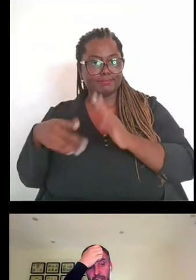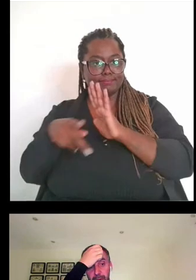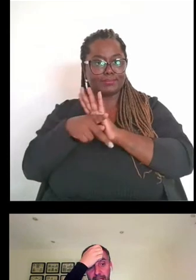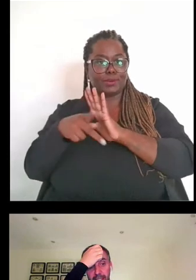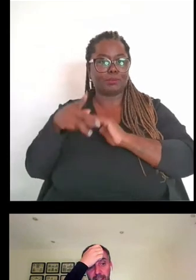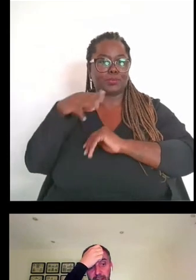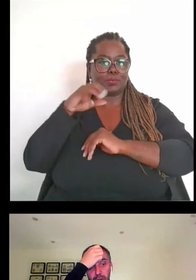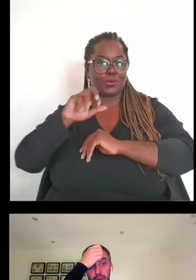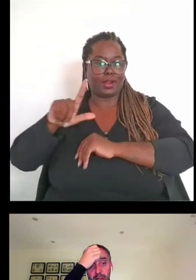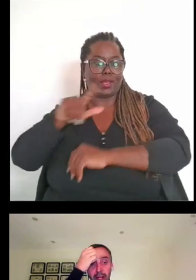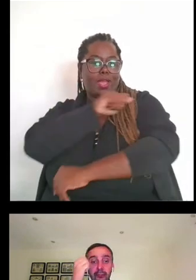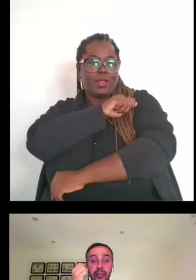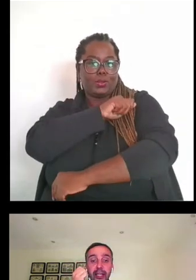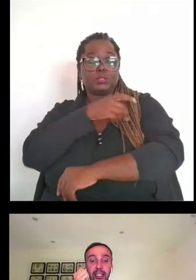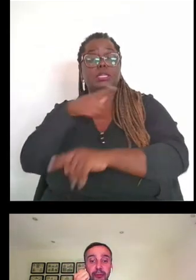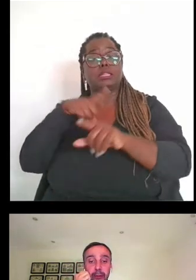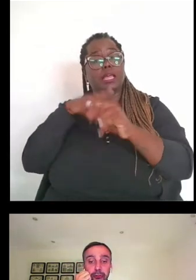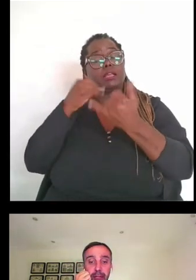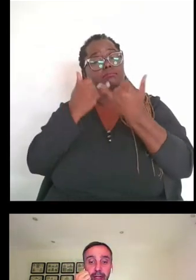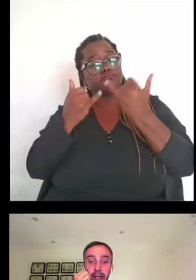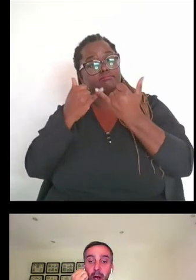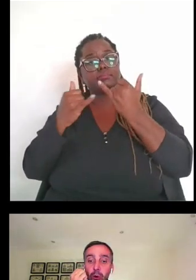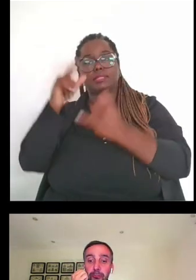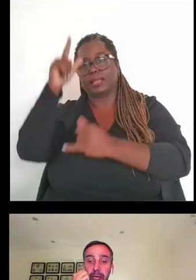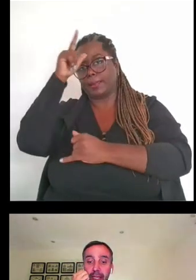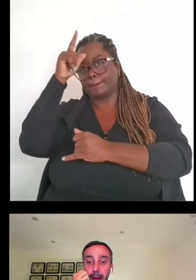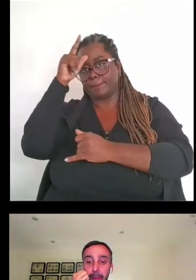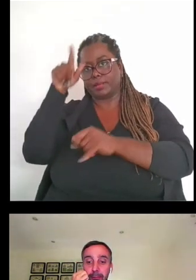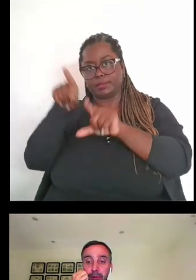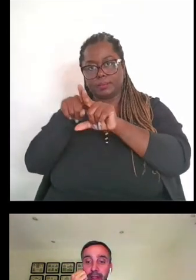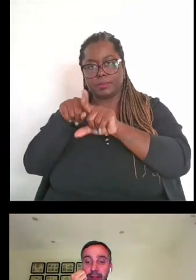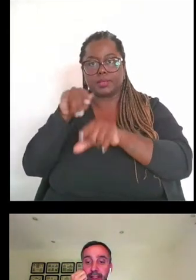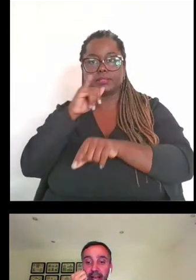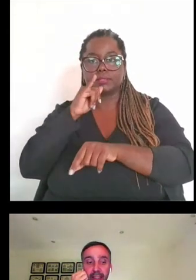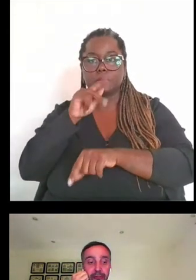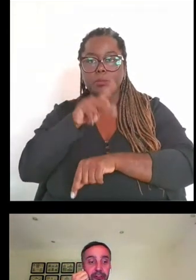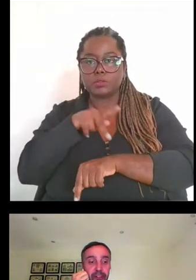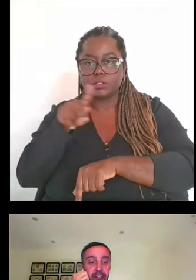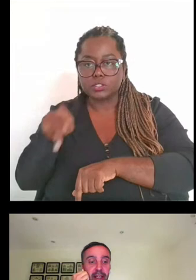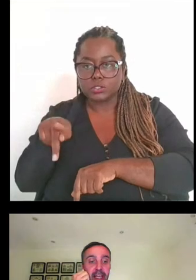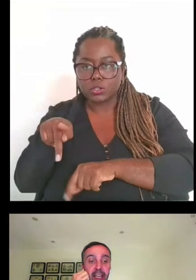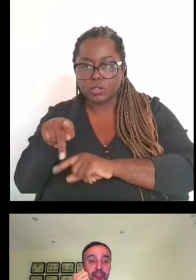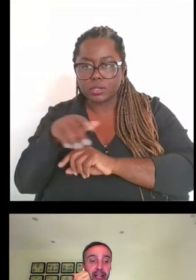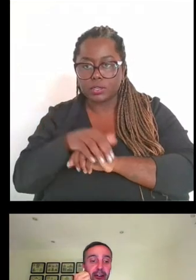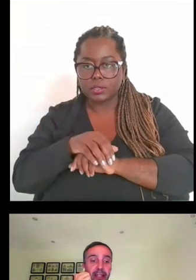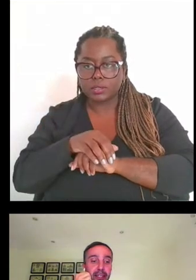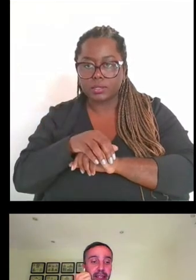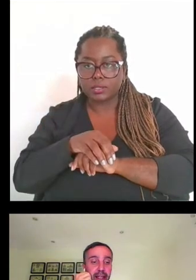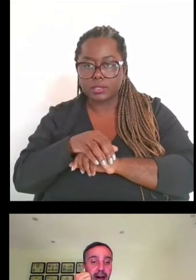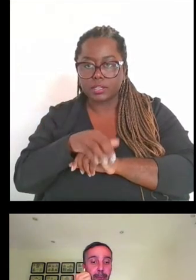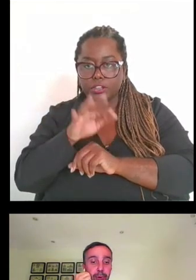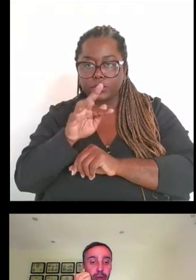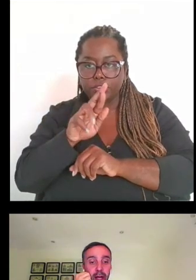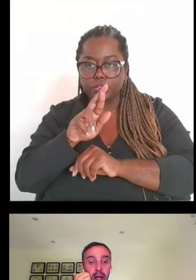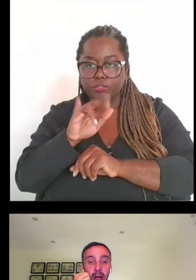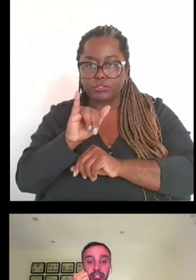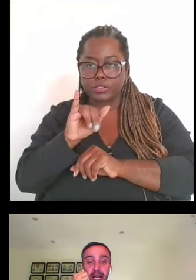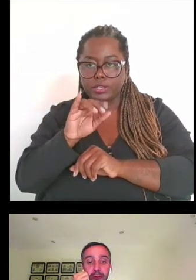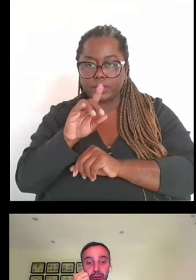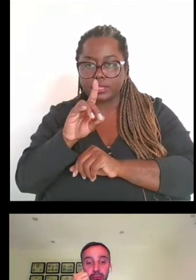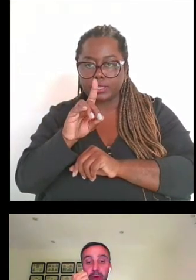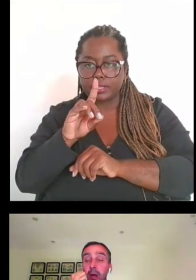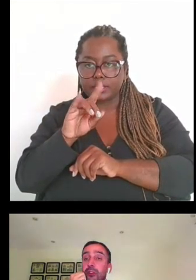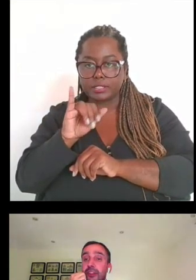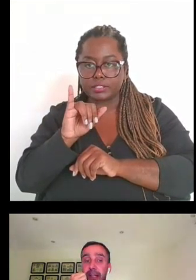teacher of the Browns like school fritis with him Kramer was picked up by the police in the 1950s in flagranti in a Hamburg